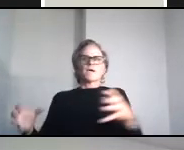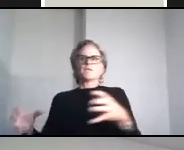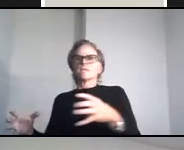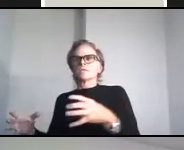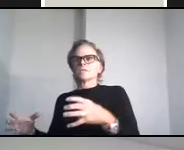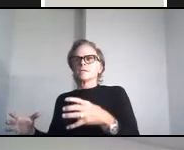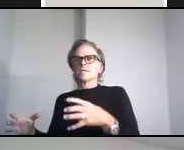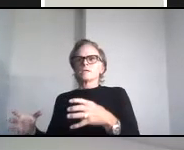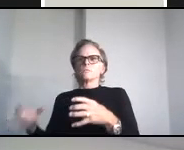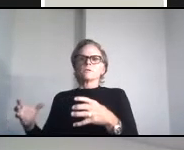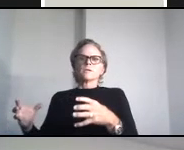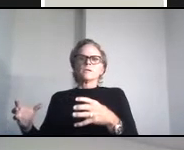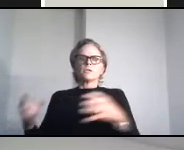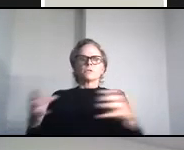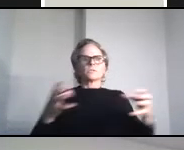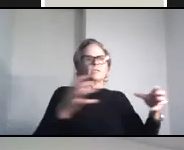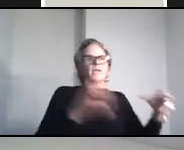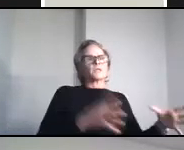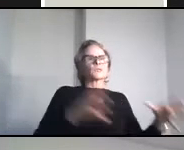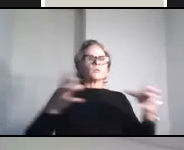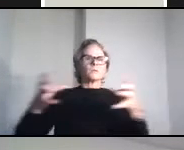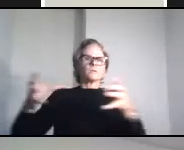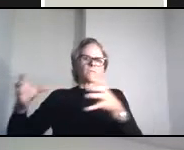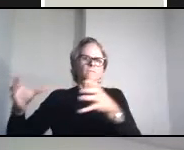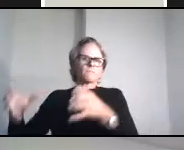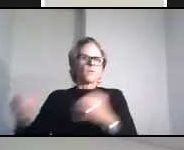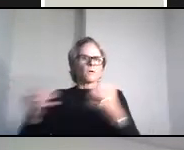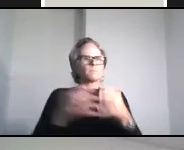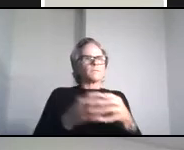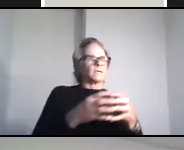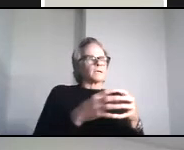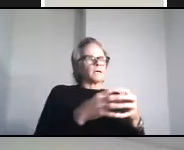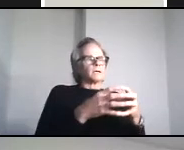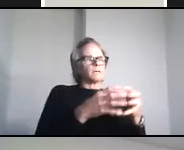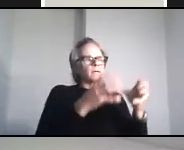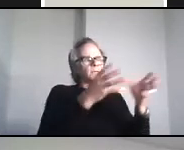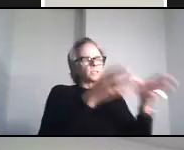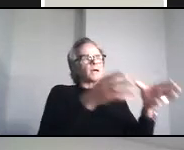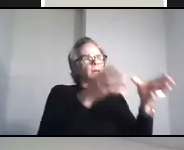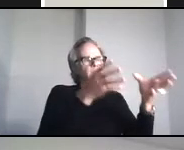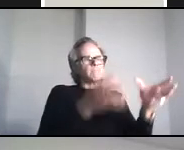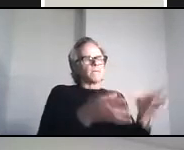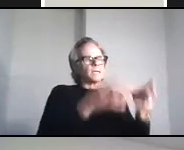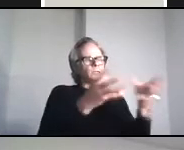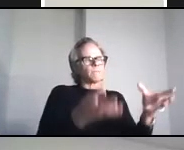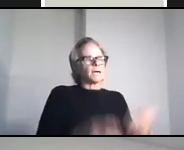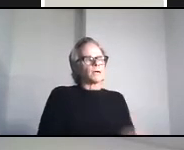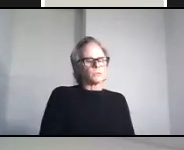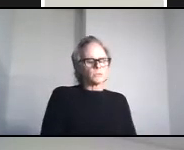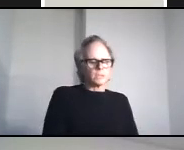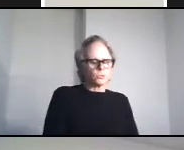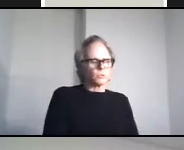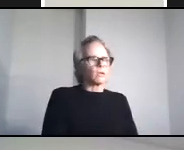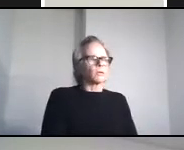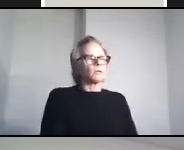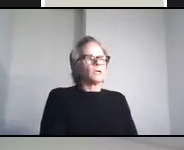this fascination again with the natural forms being kind of stylized and made into patterns